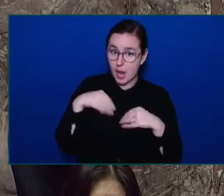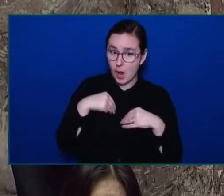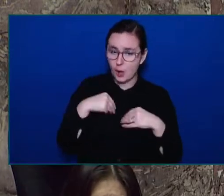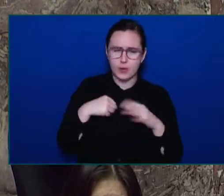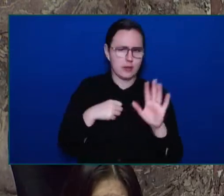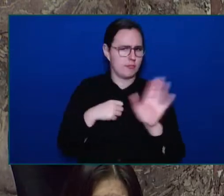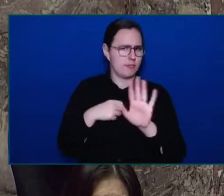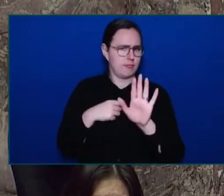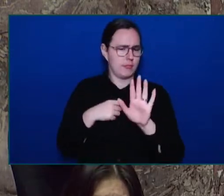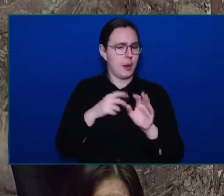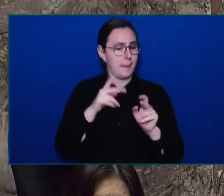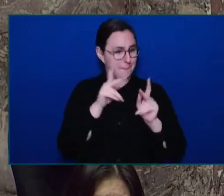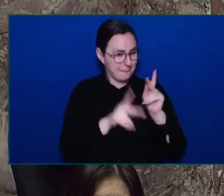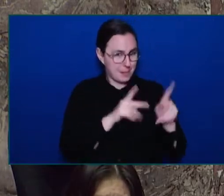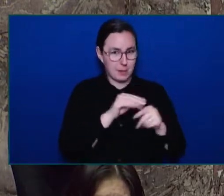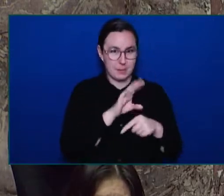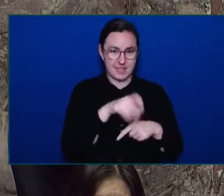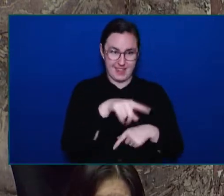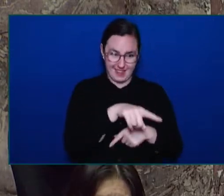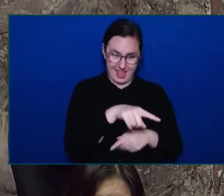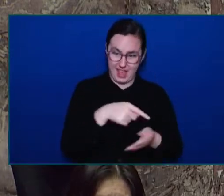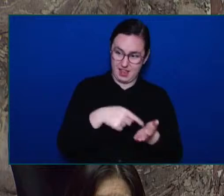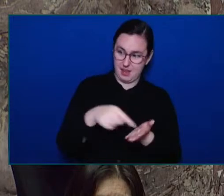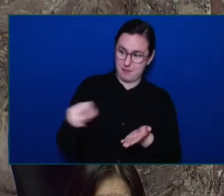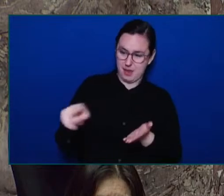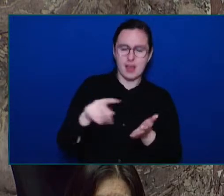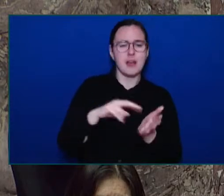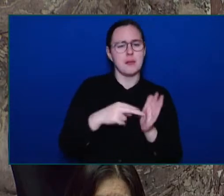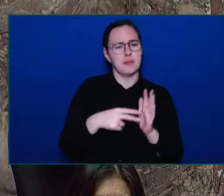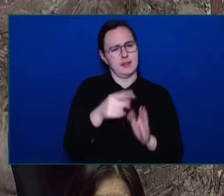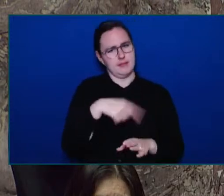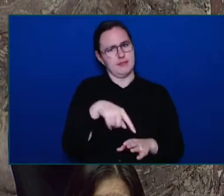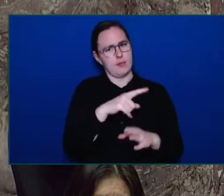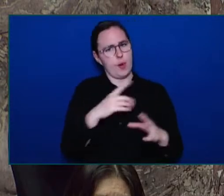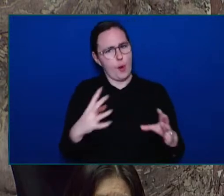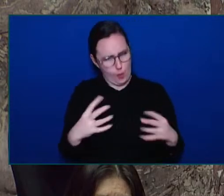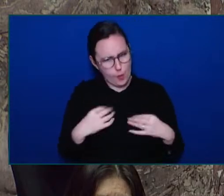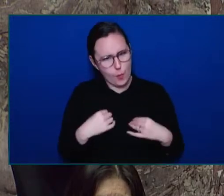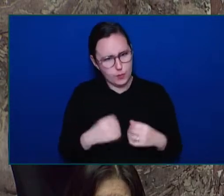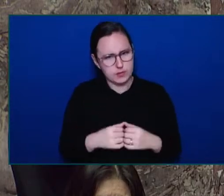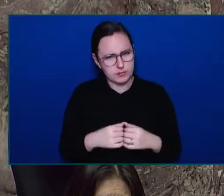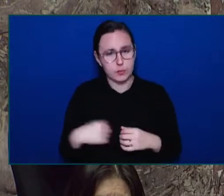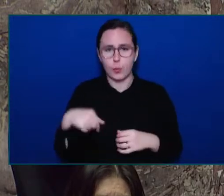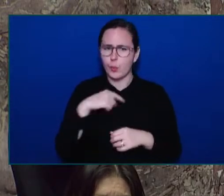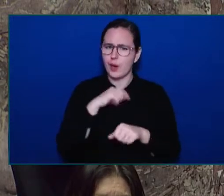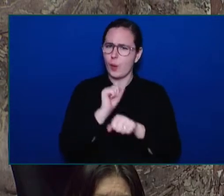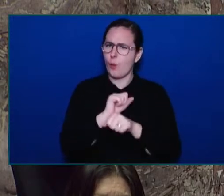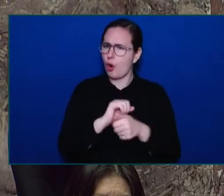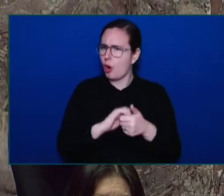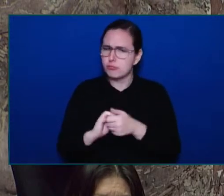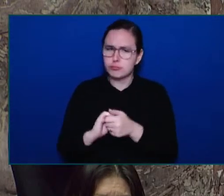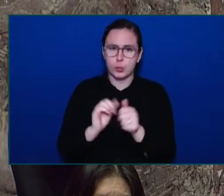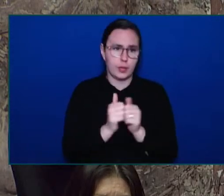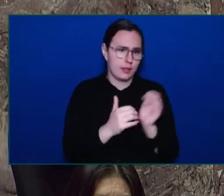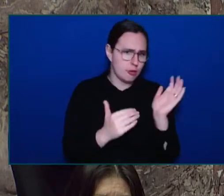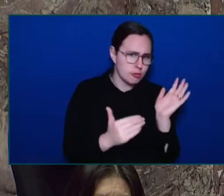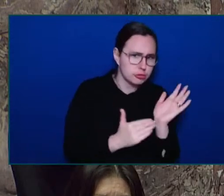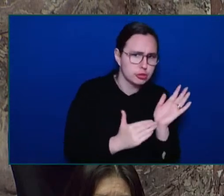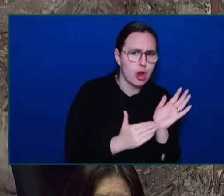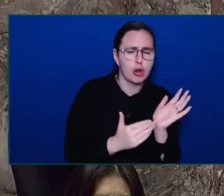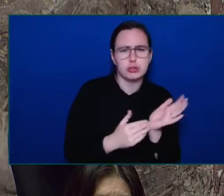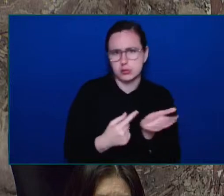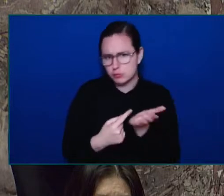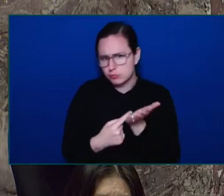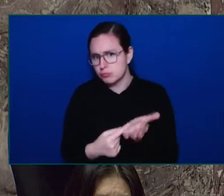That's why we work together with our province's doctors to change the way we paid doctors in BC,